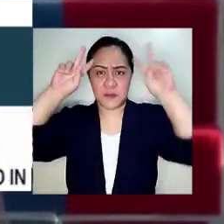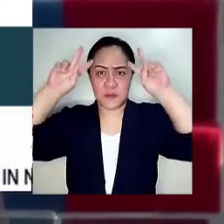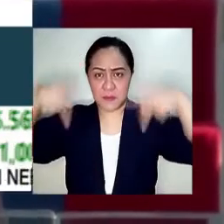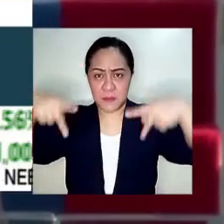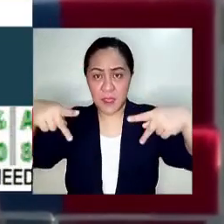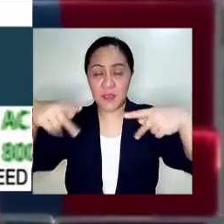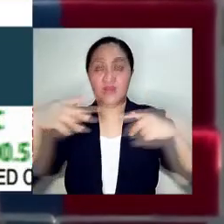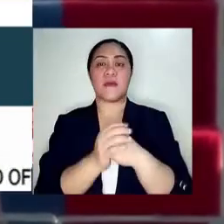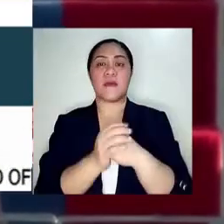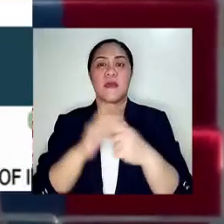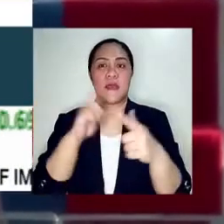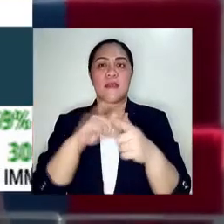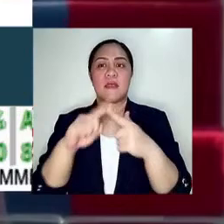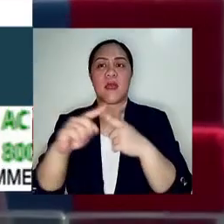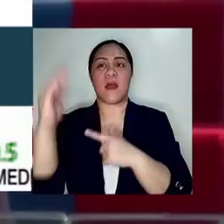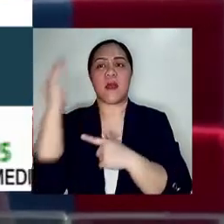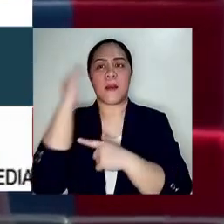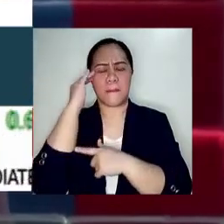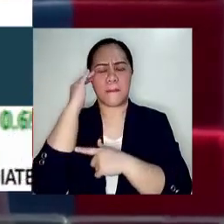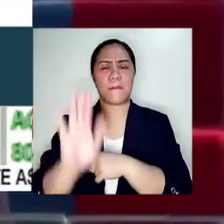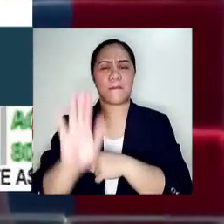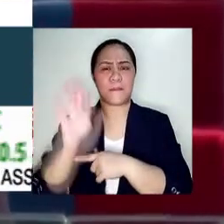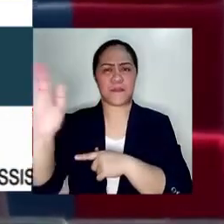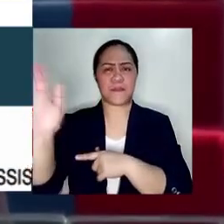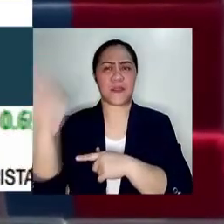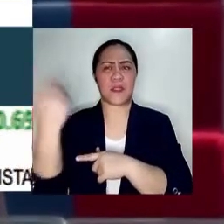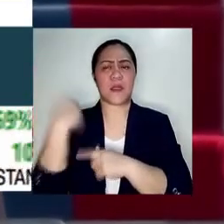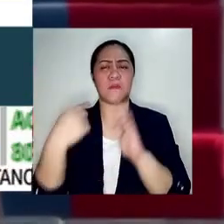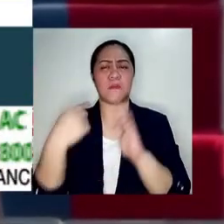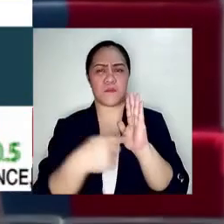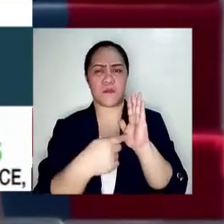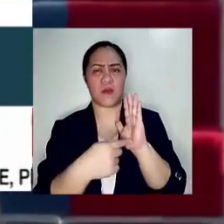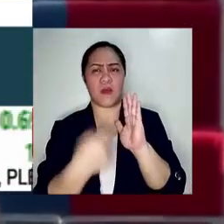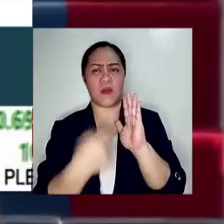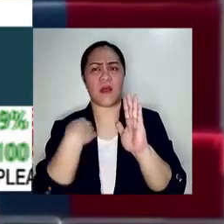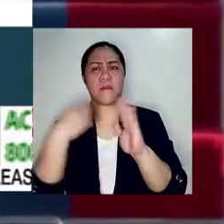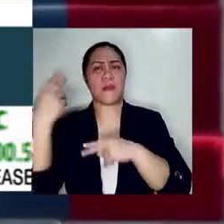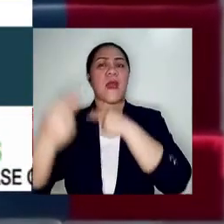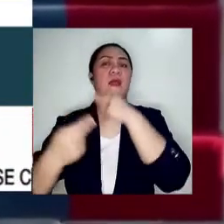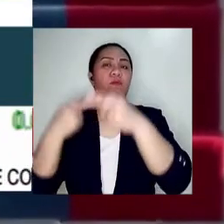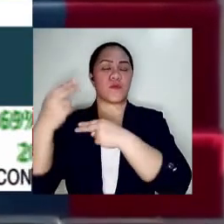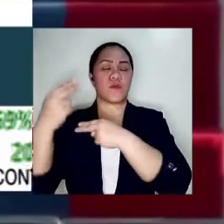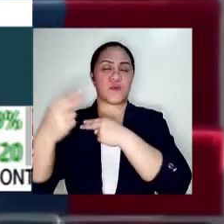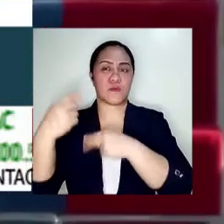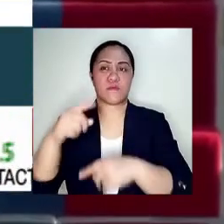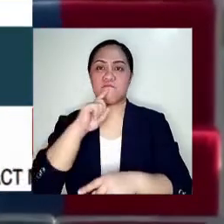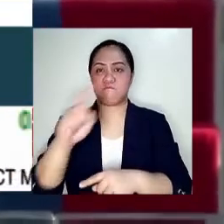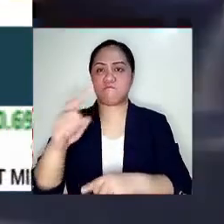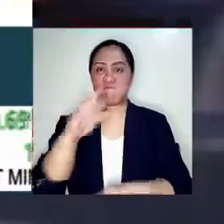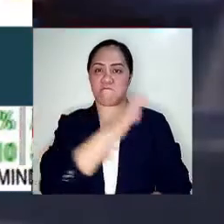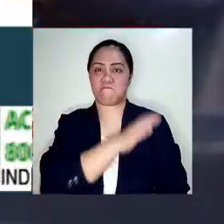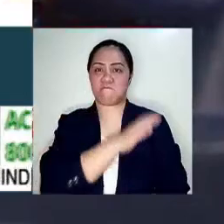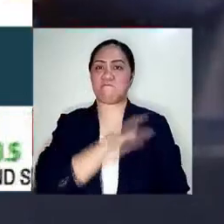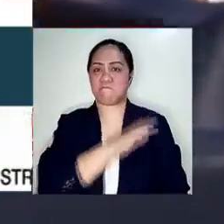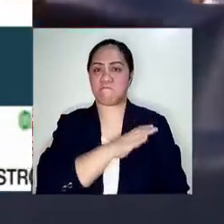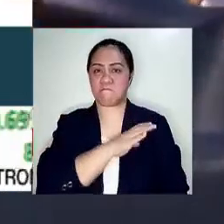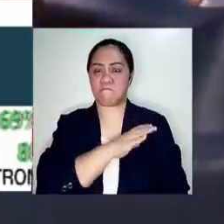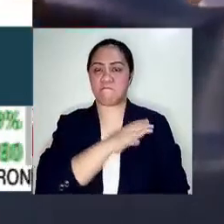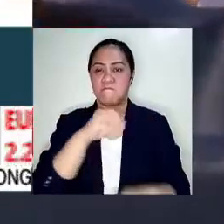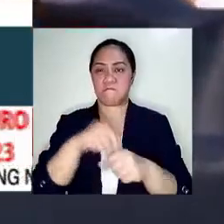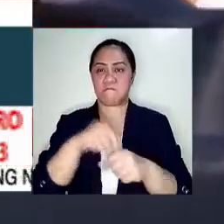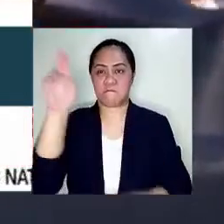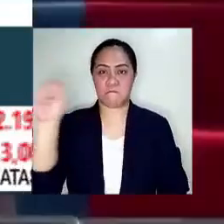they built on his rhetoric was built around the character that people knew him in the U.S., especially in Washington,